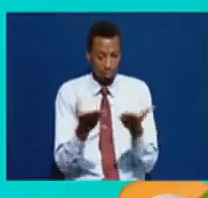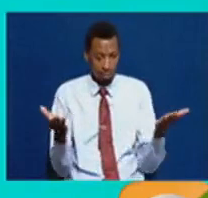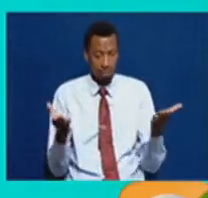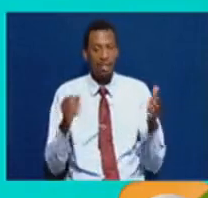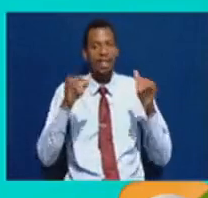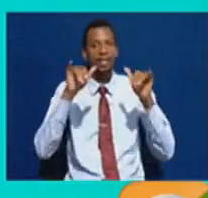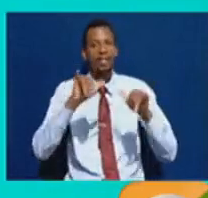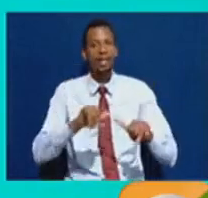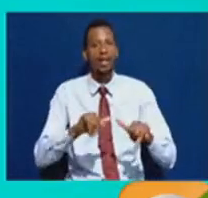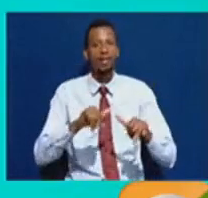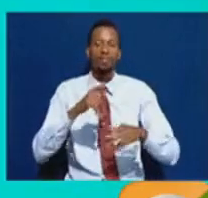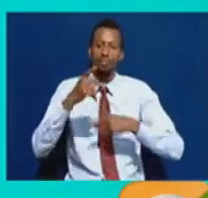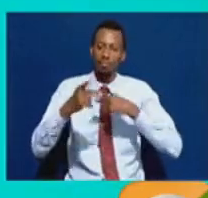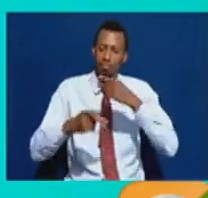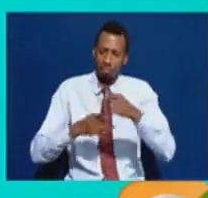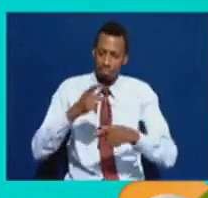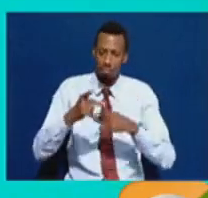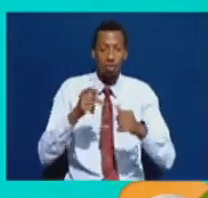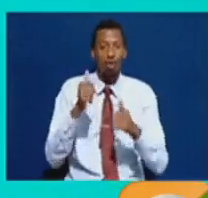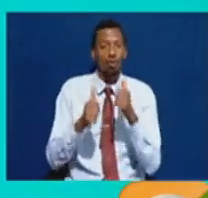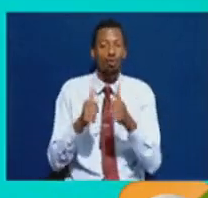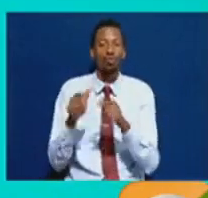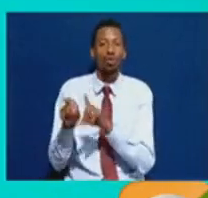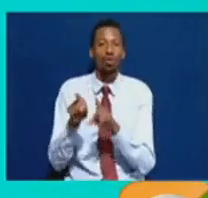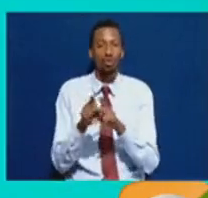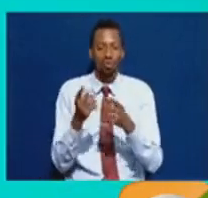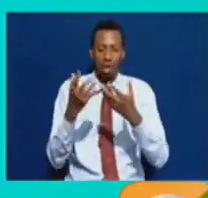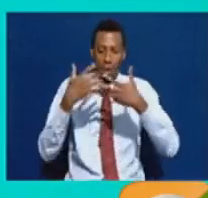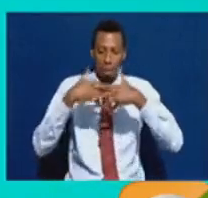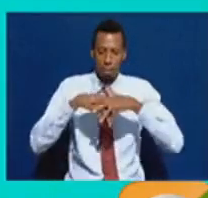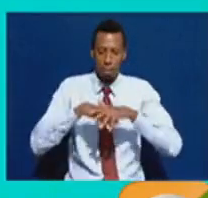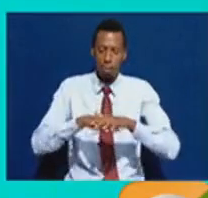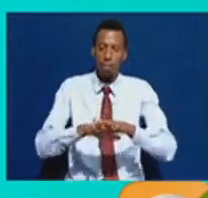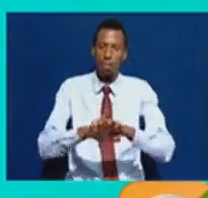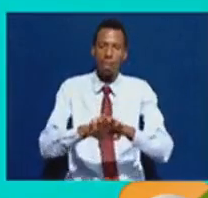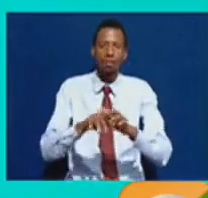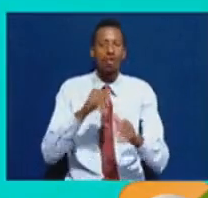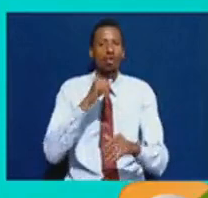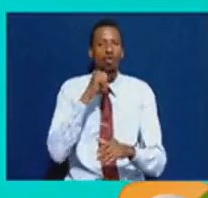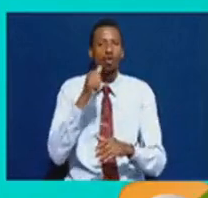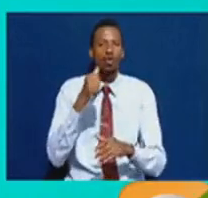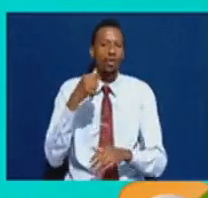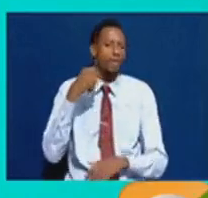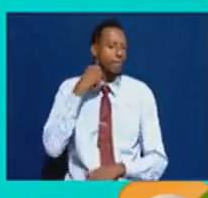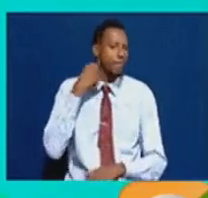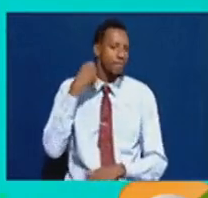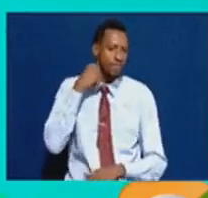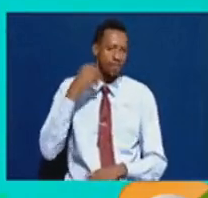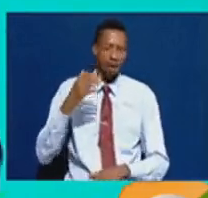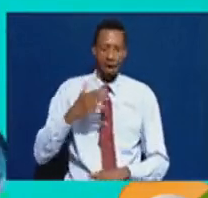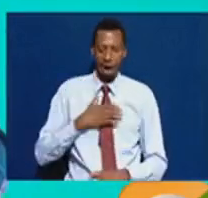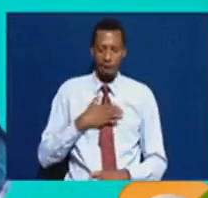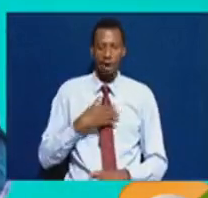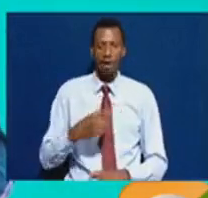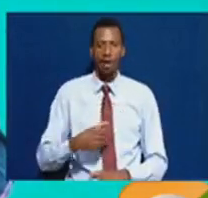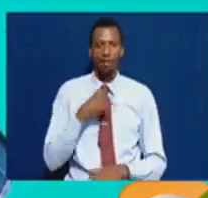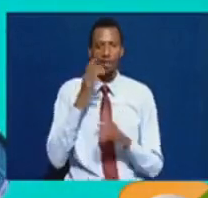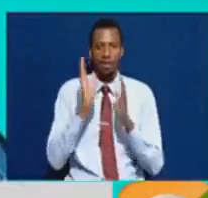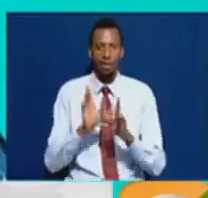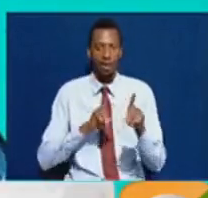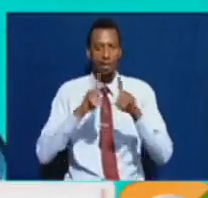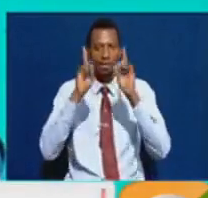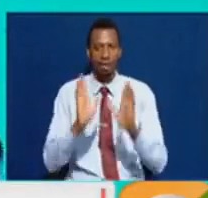remains the process that is also seamless and should not mishandle our visitors and travelers. It's very